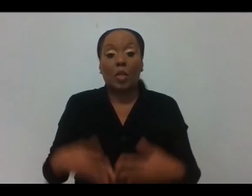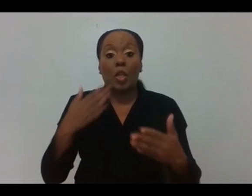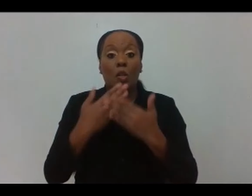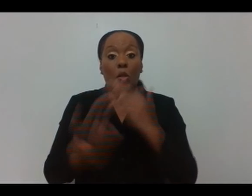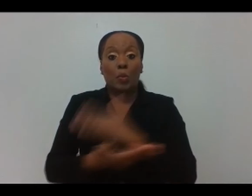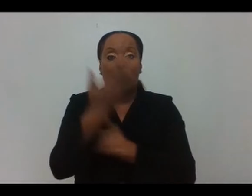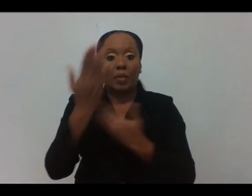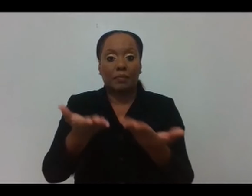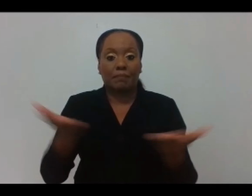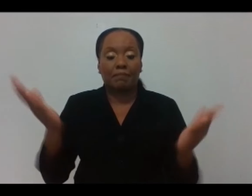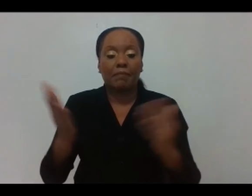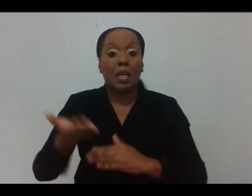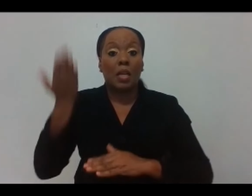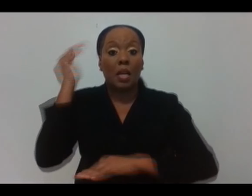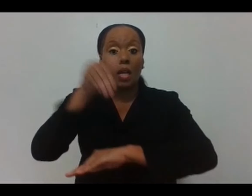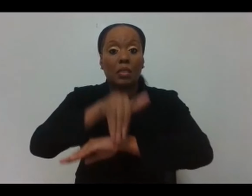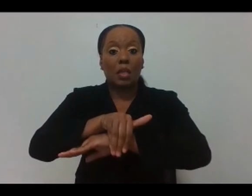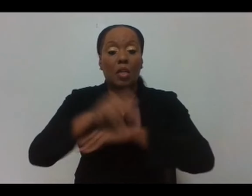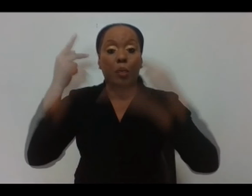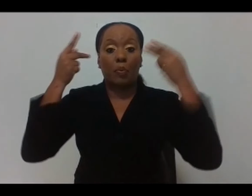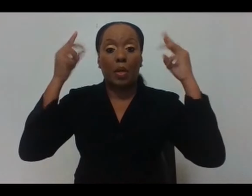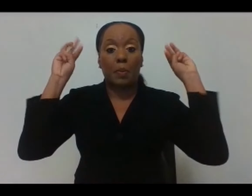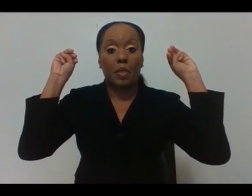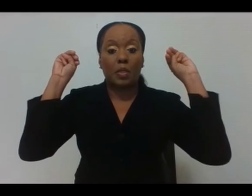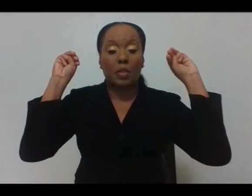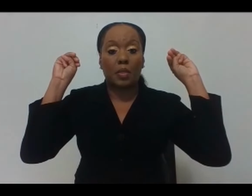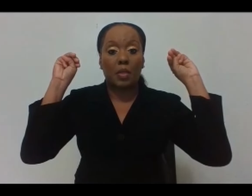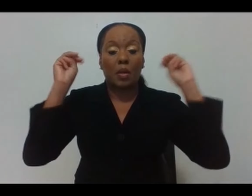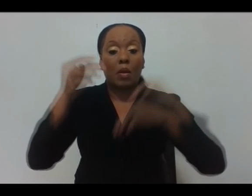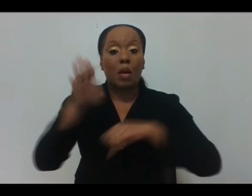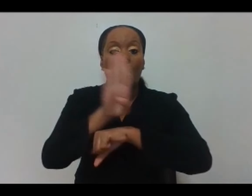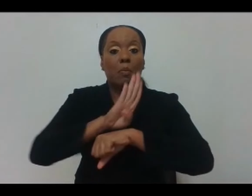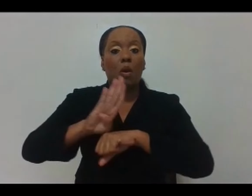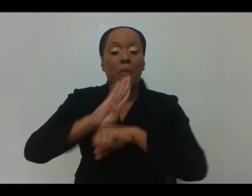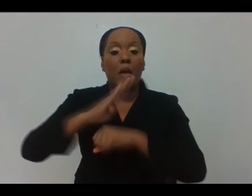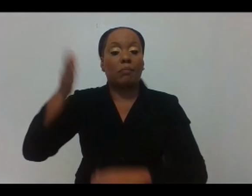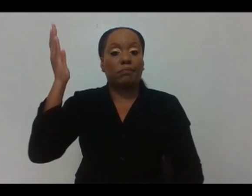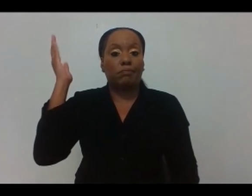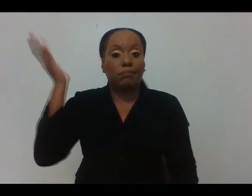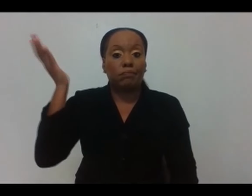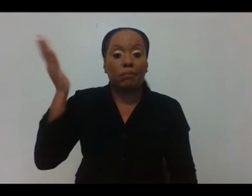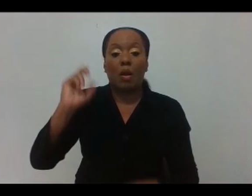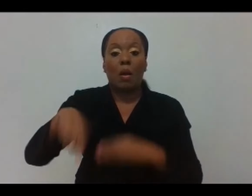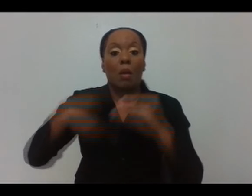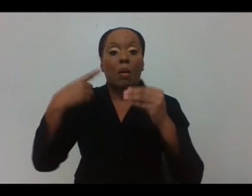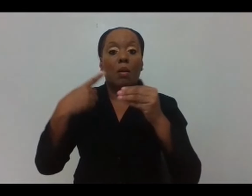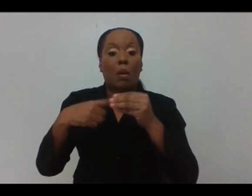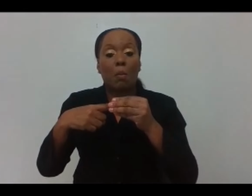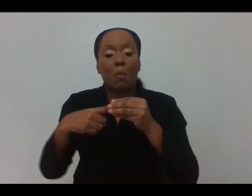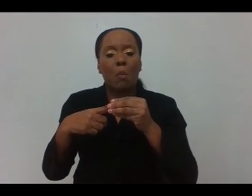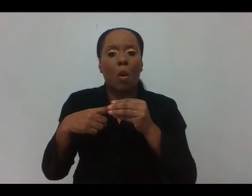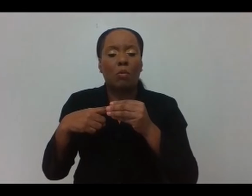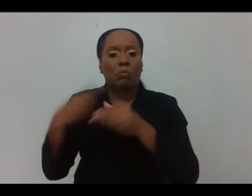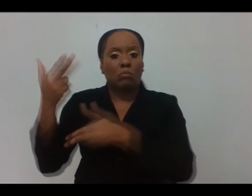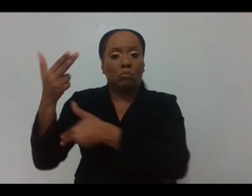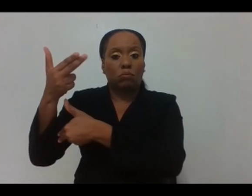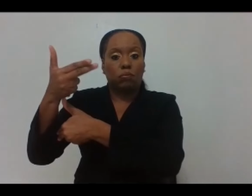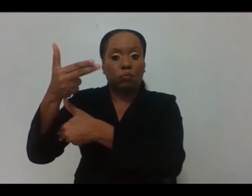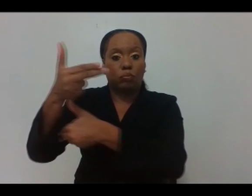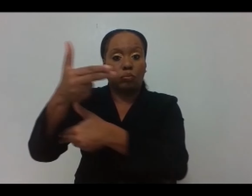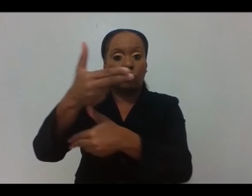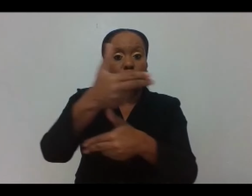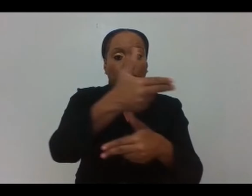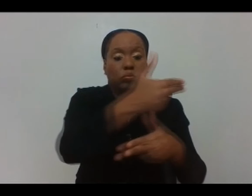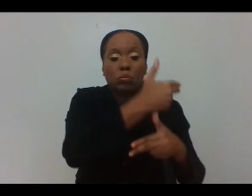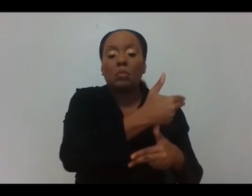Good morning, everyone. Last night, the Prime Minister of Barbados addressed the nation to advise of the system heading towards